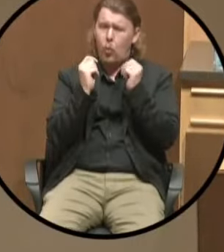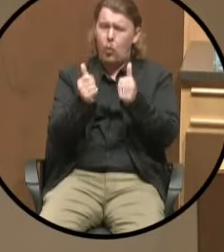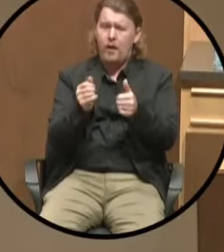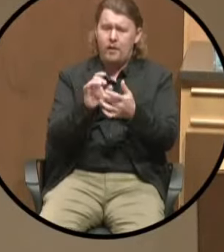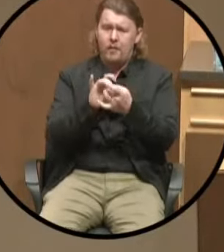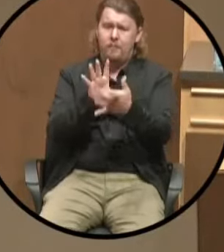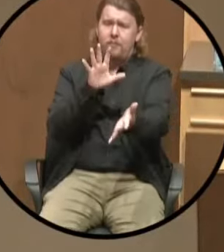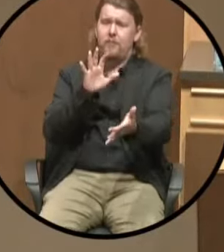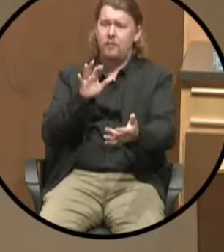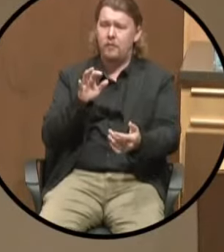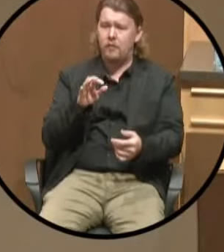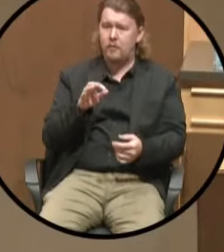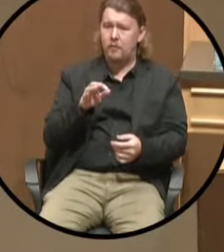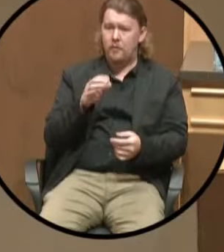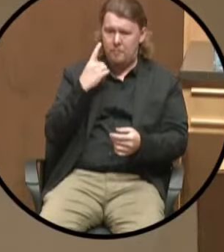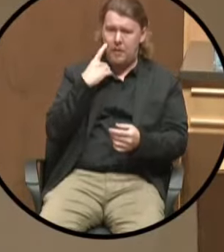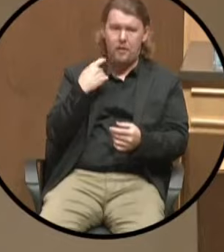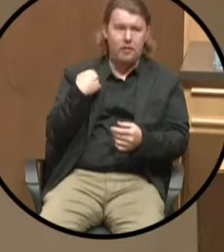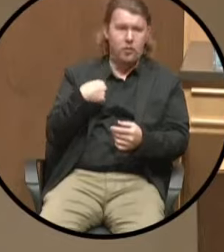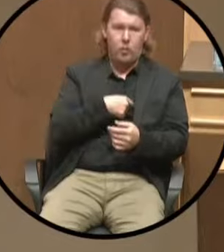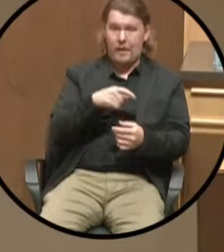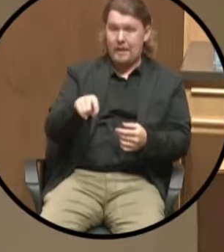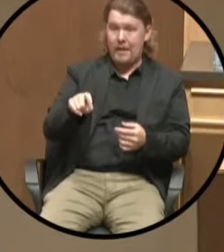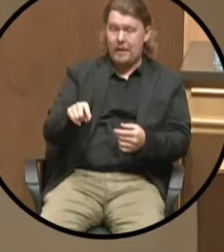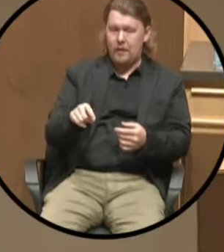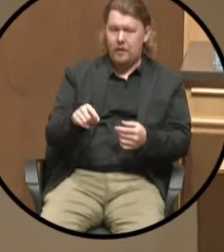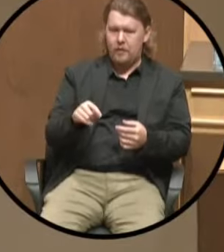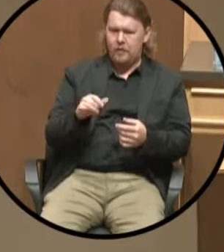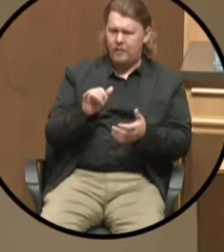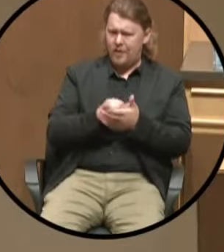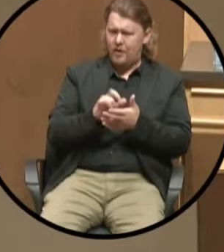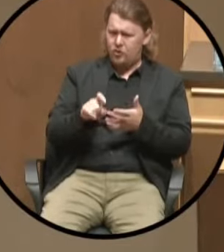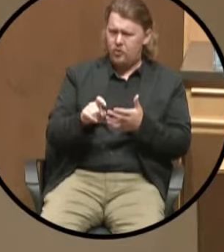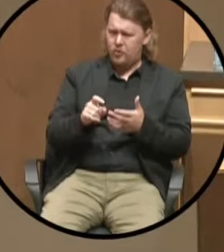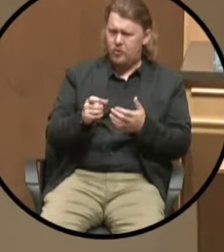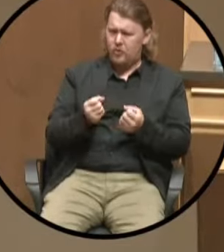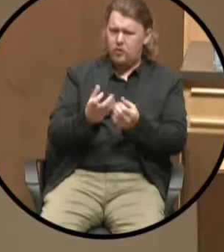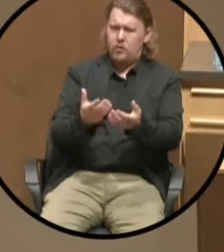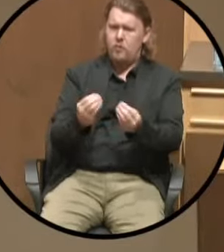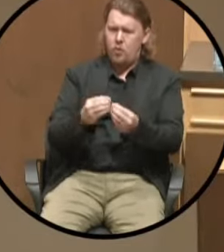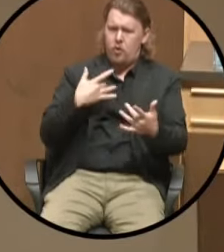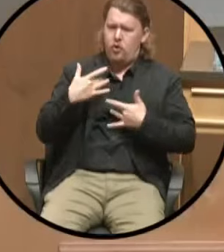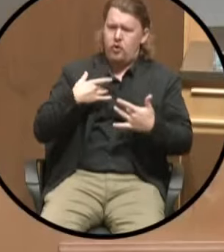need, shouldn't we be more concerned about how safe it is for children?